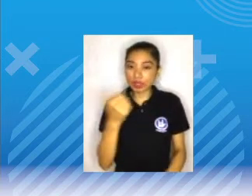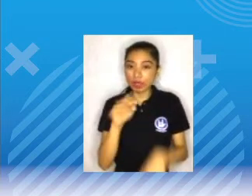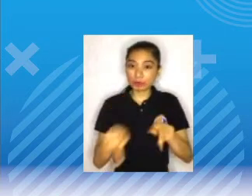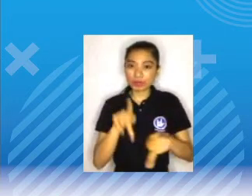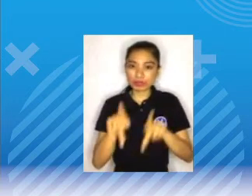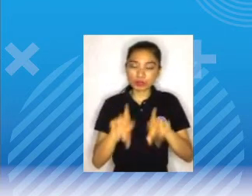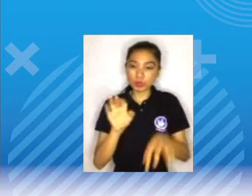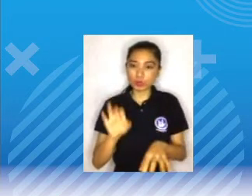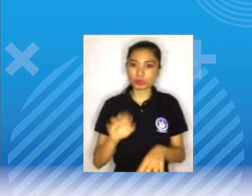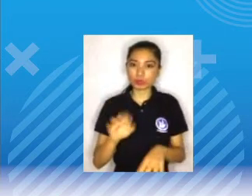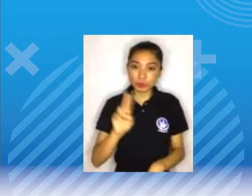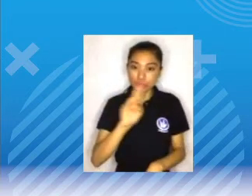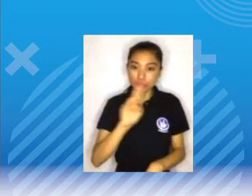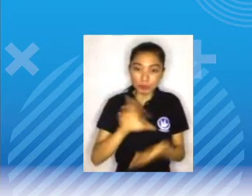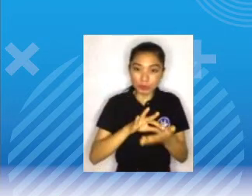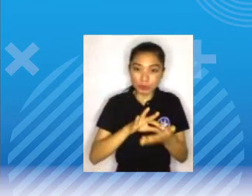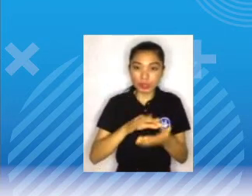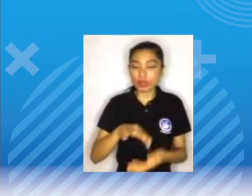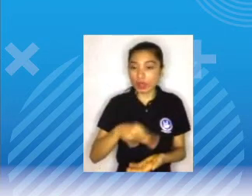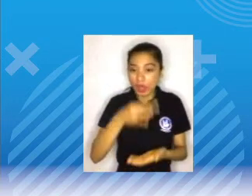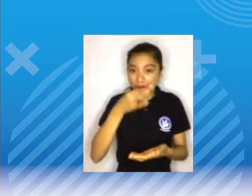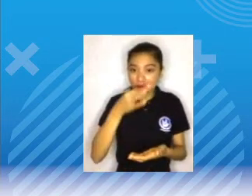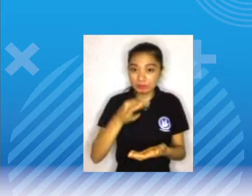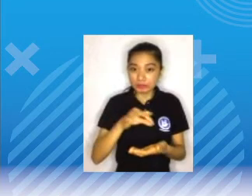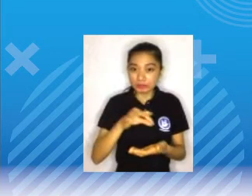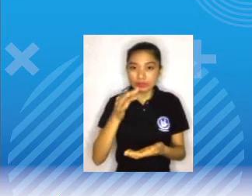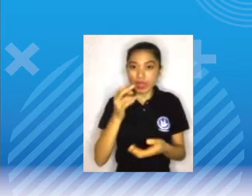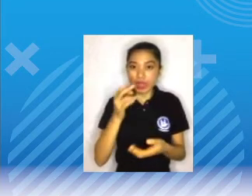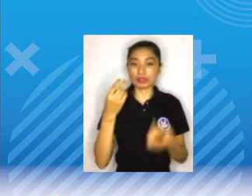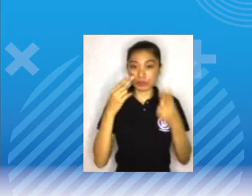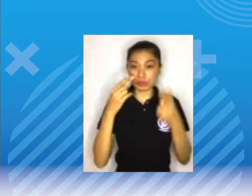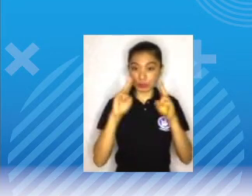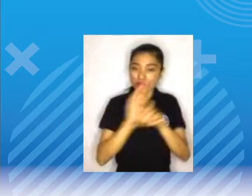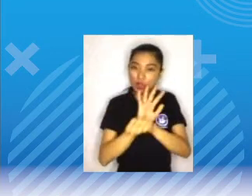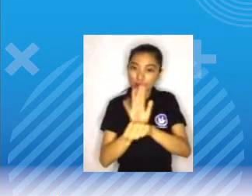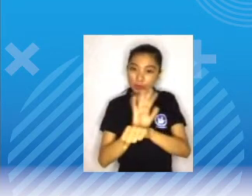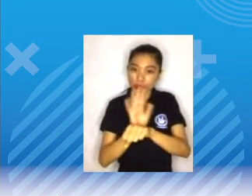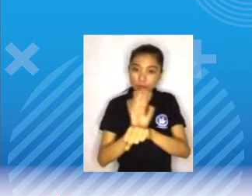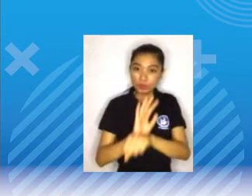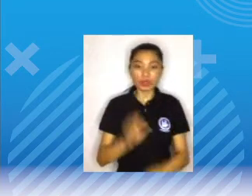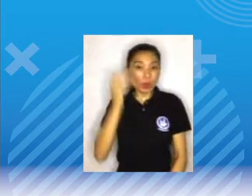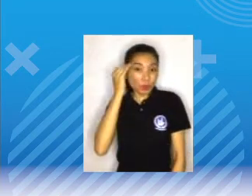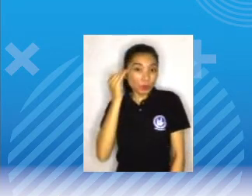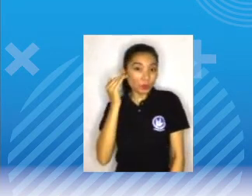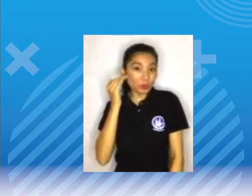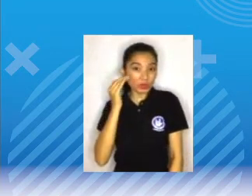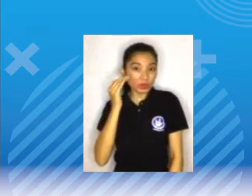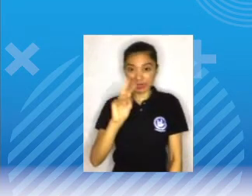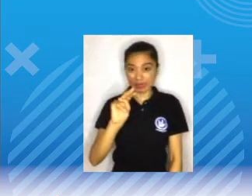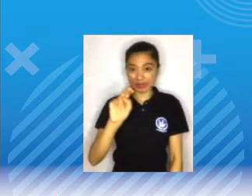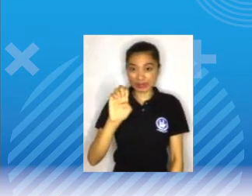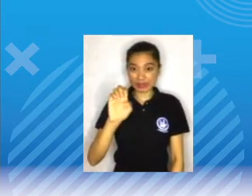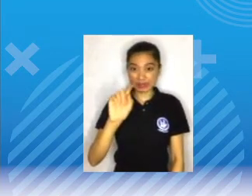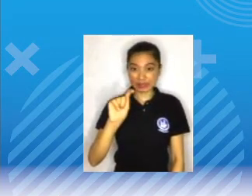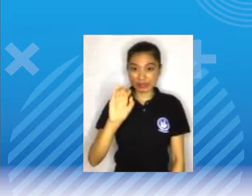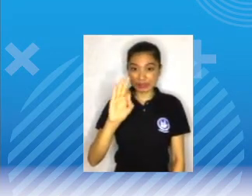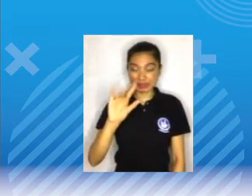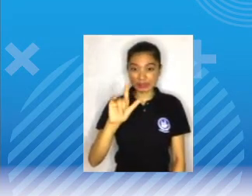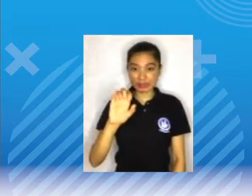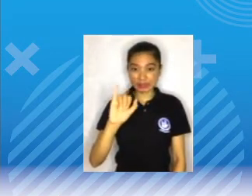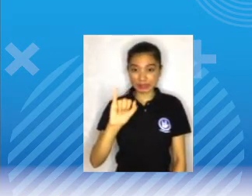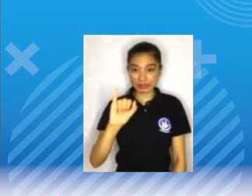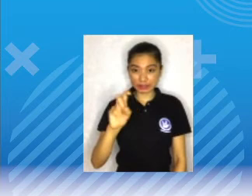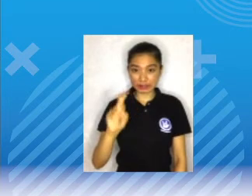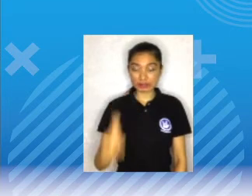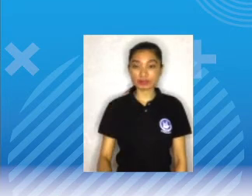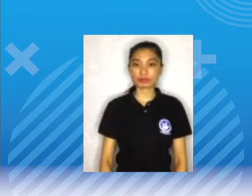or Korean novela. Sometimes inaabot tayo ng 8 oras just to cope. Or we take out our frustration